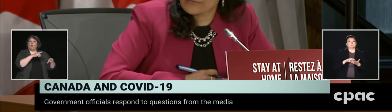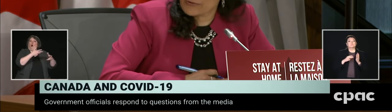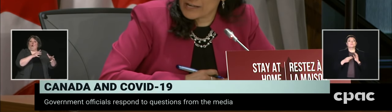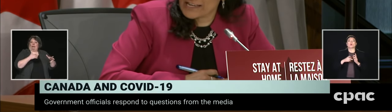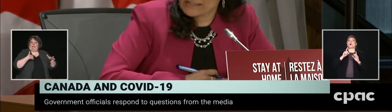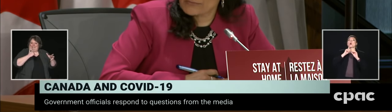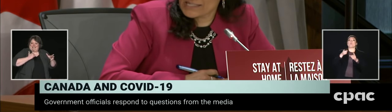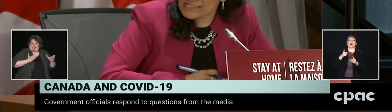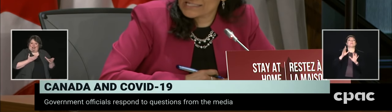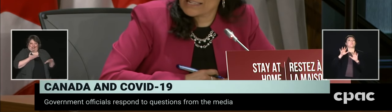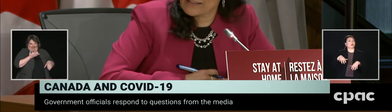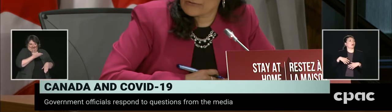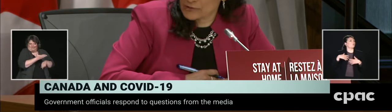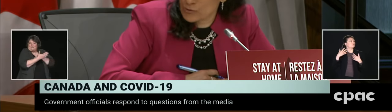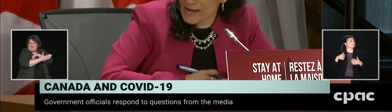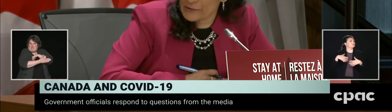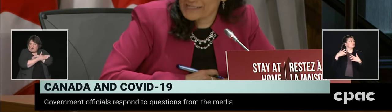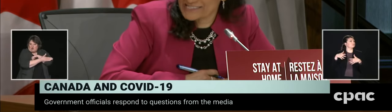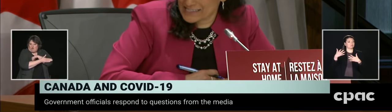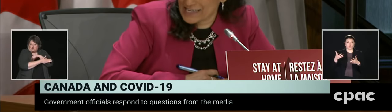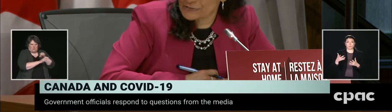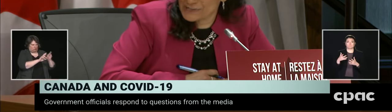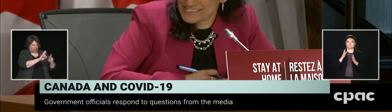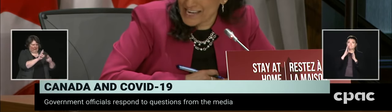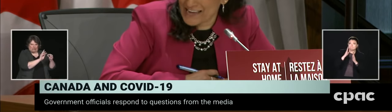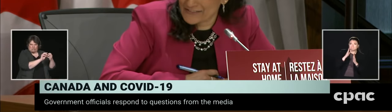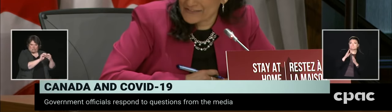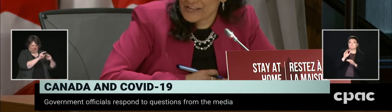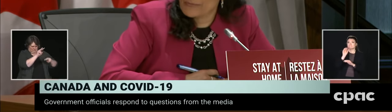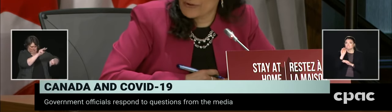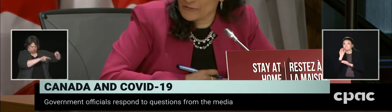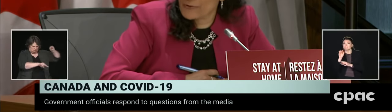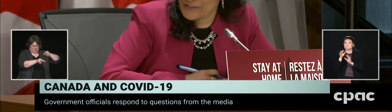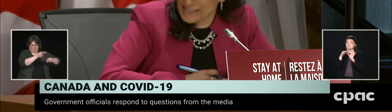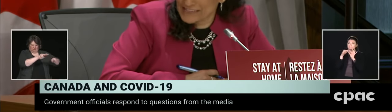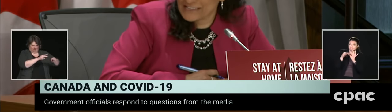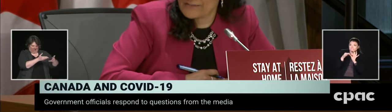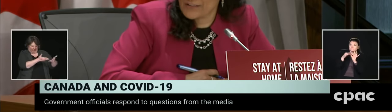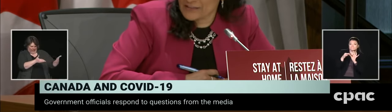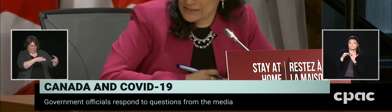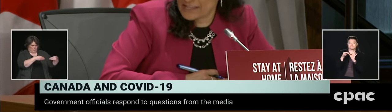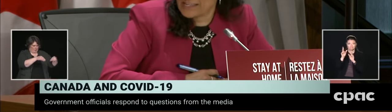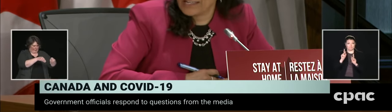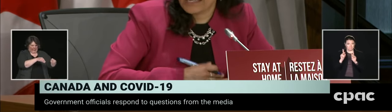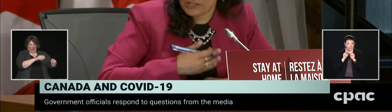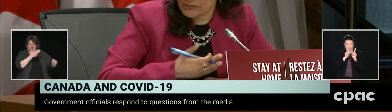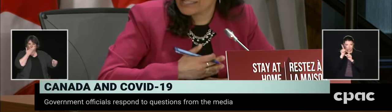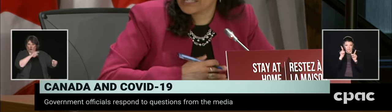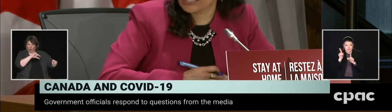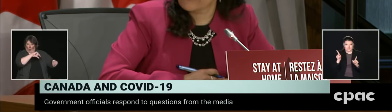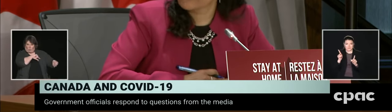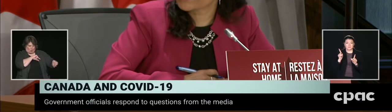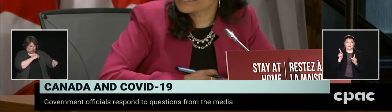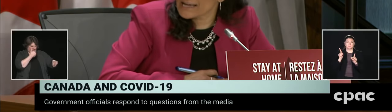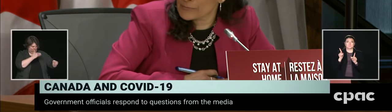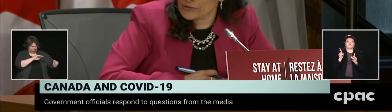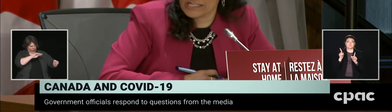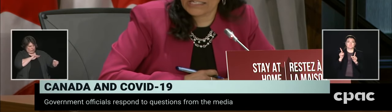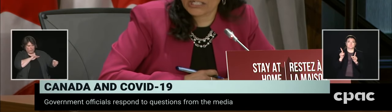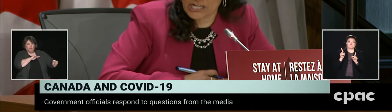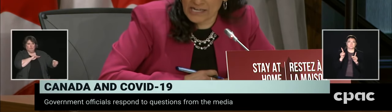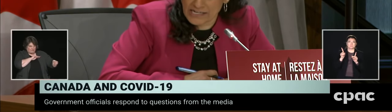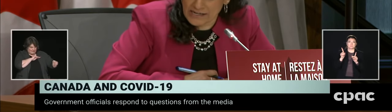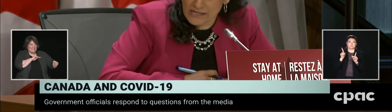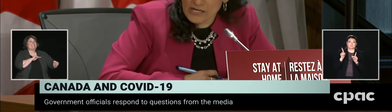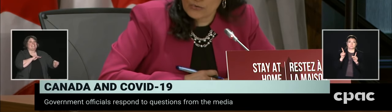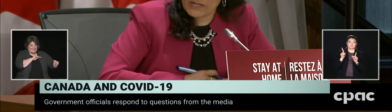that the product meets the requirements that countries have before they leave the jurisdiction. For example,